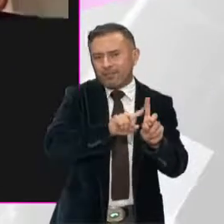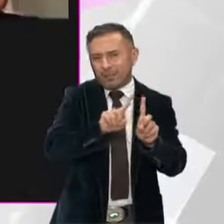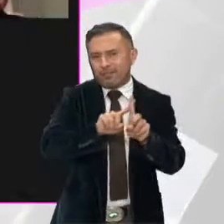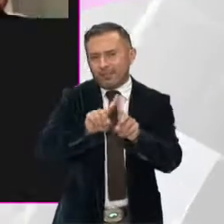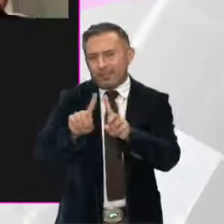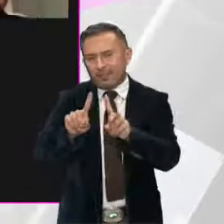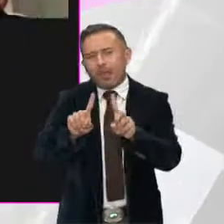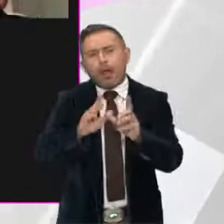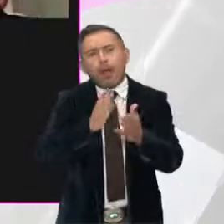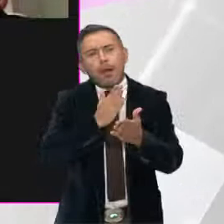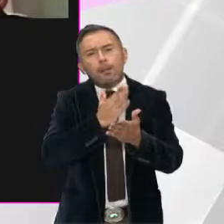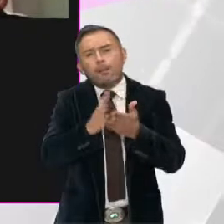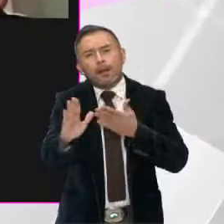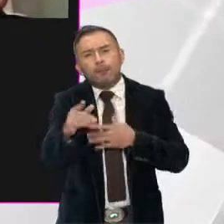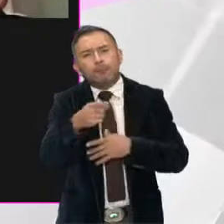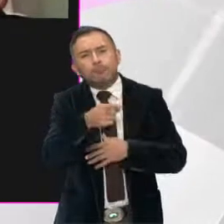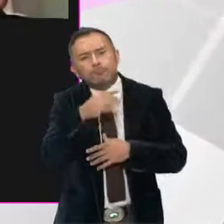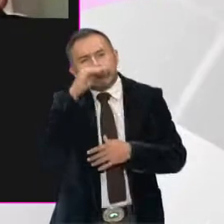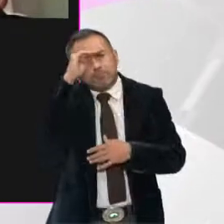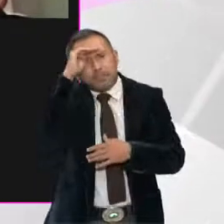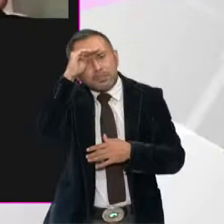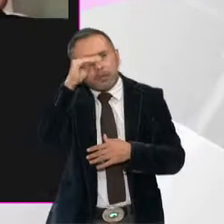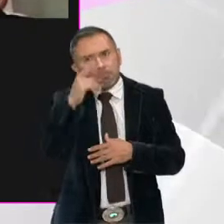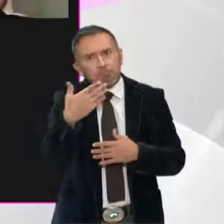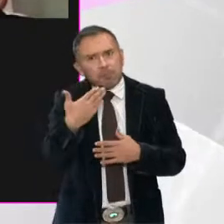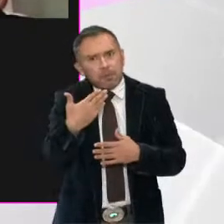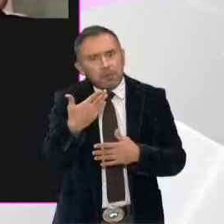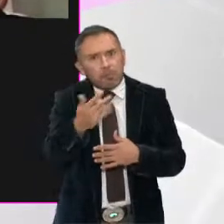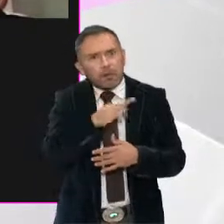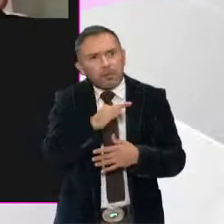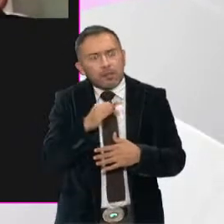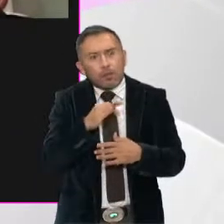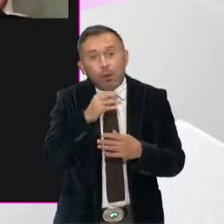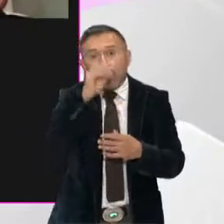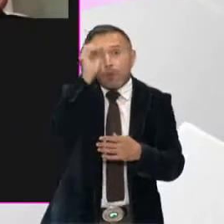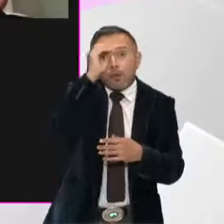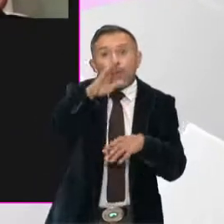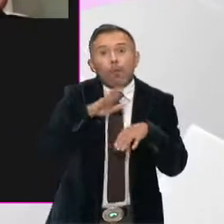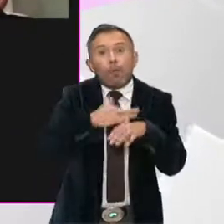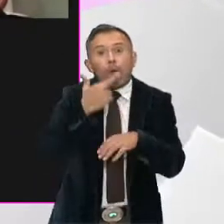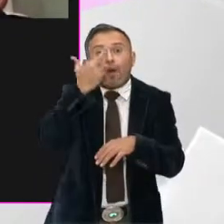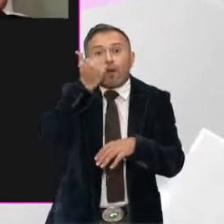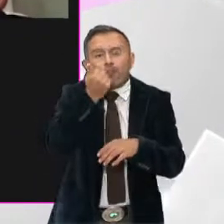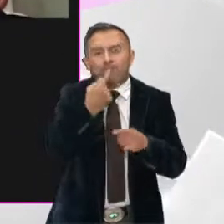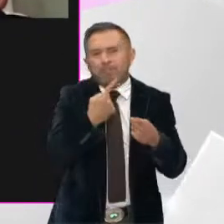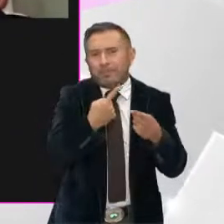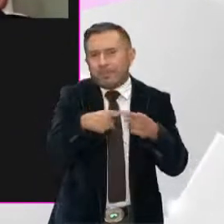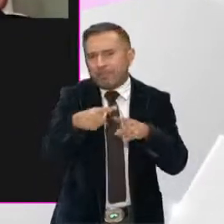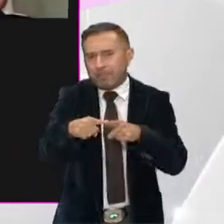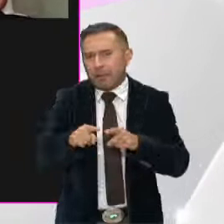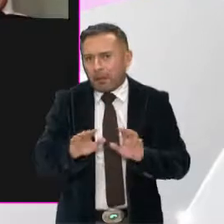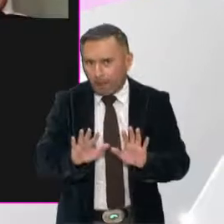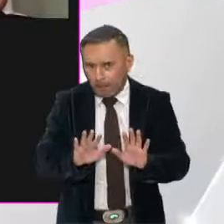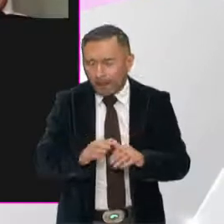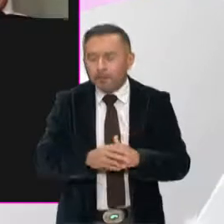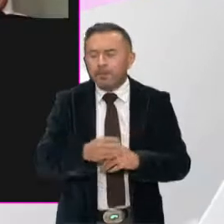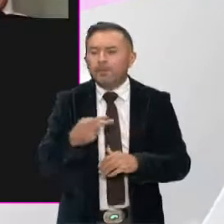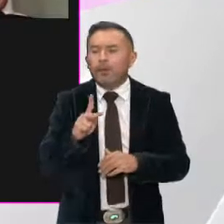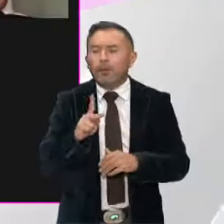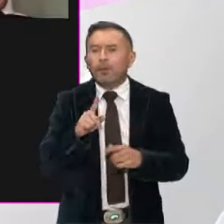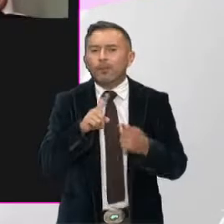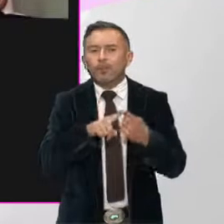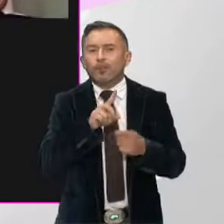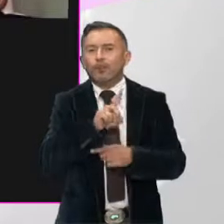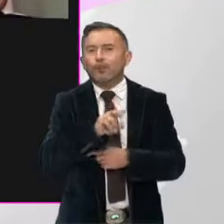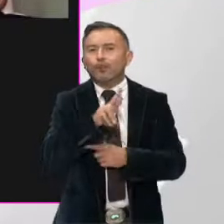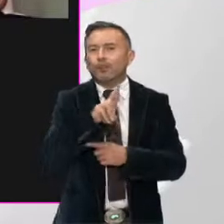because they all have addressed different topics. So we want it also to share with us your perspective,